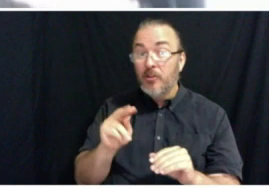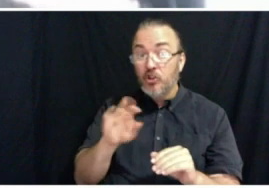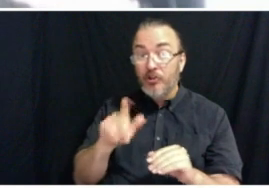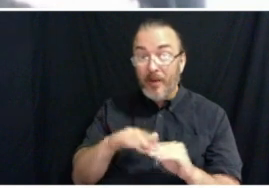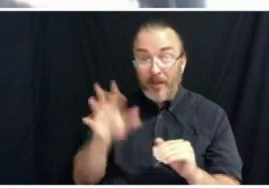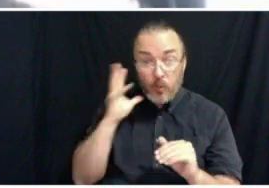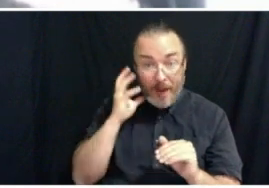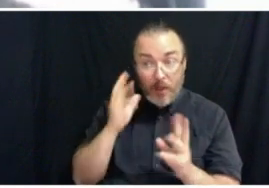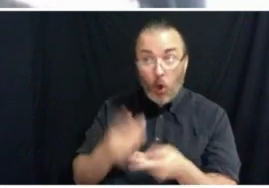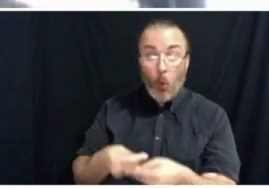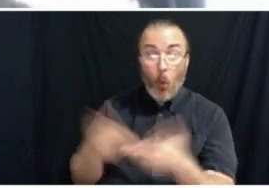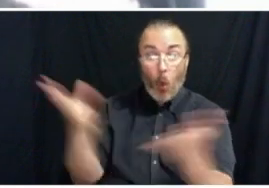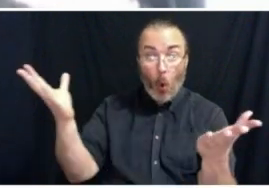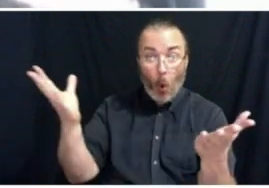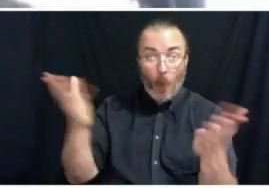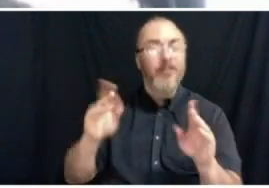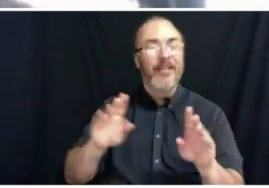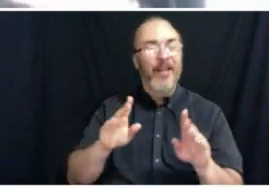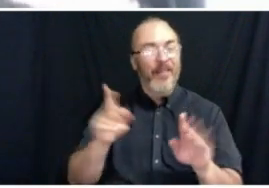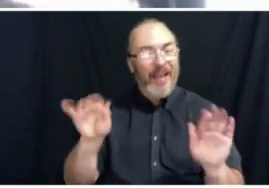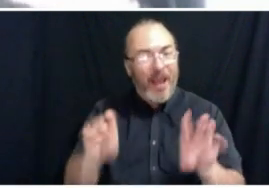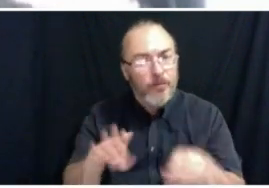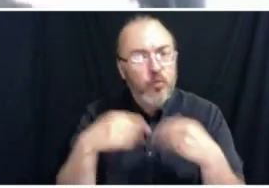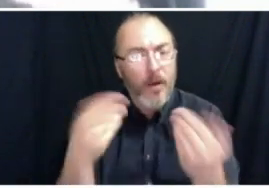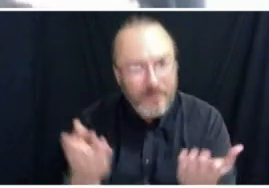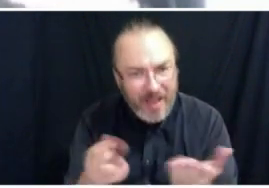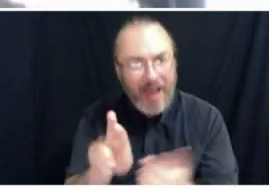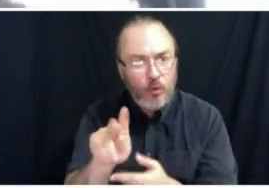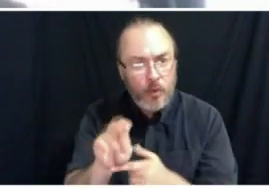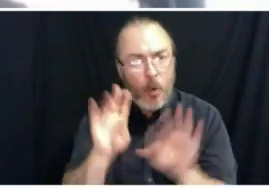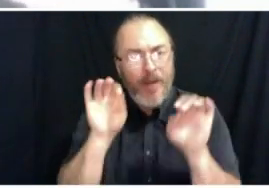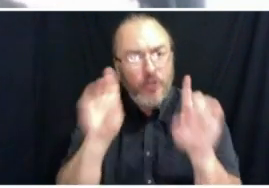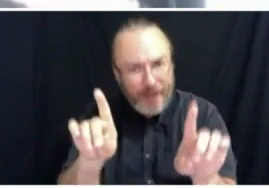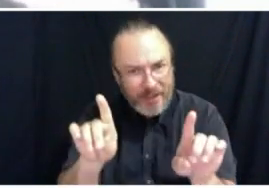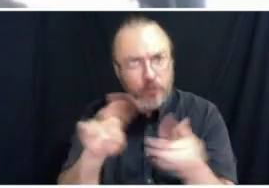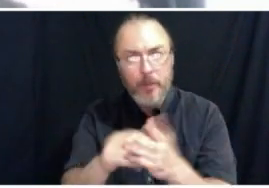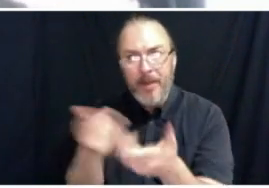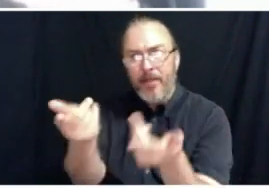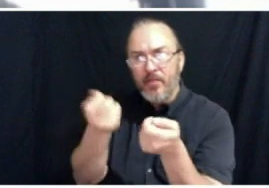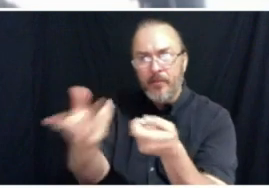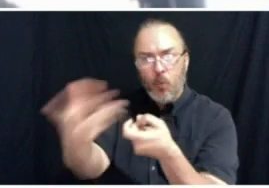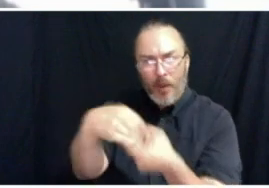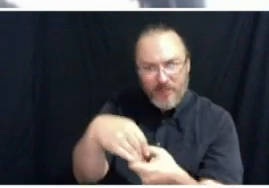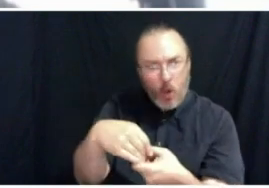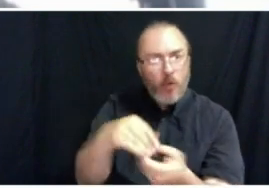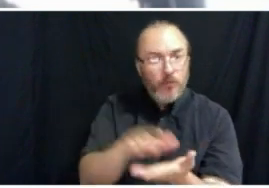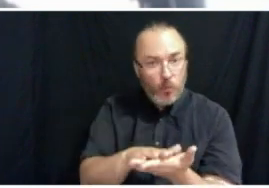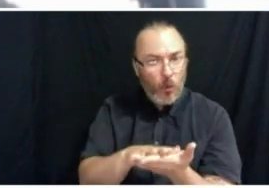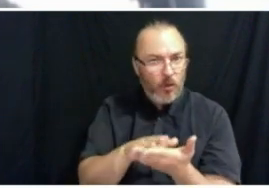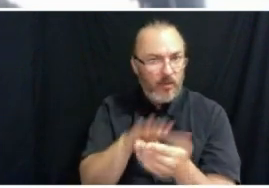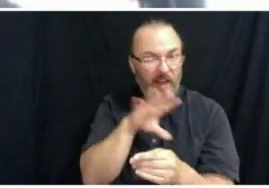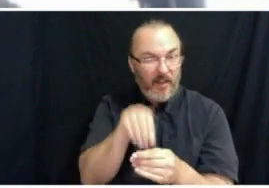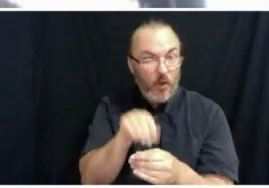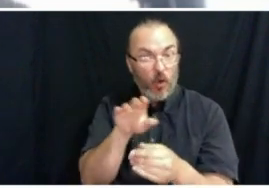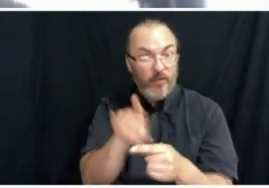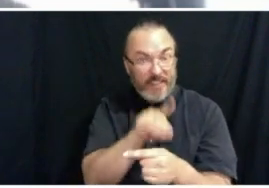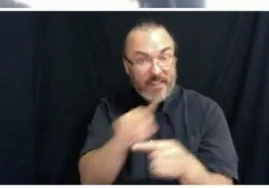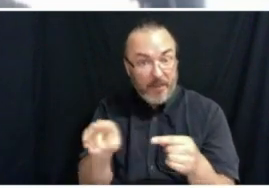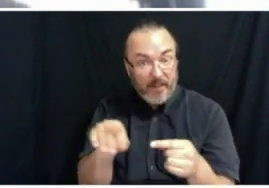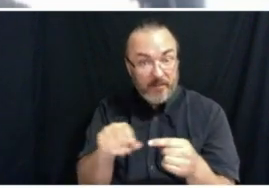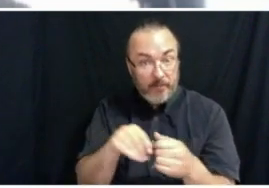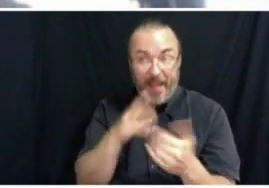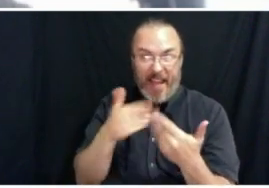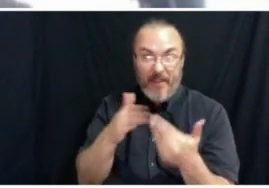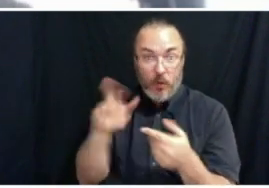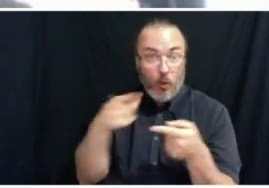to provide remote education and get children back into the discipline of school, even though they're in conflict-ridden areas. And that's something I think that we'll see